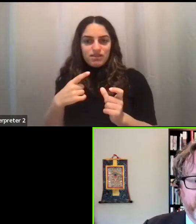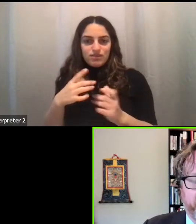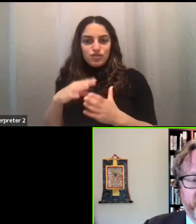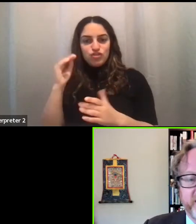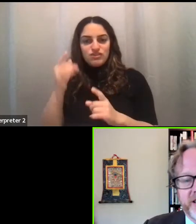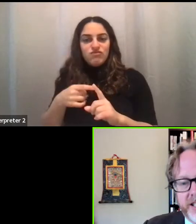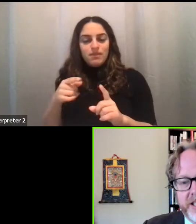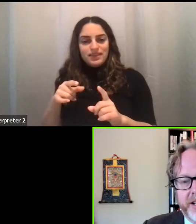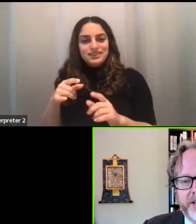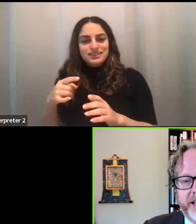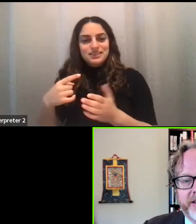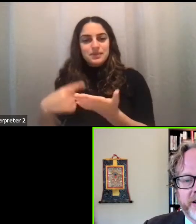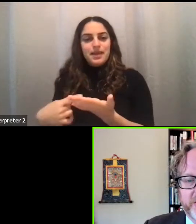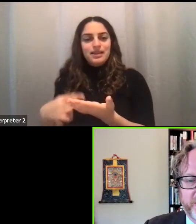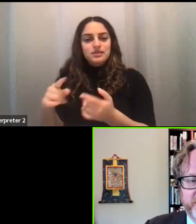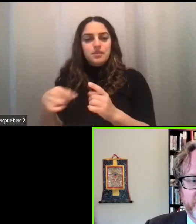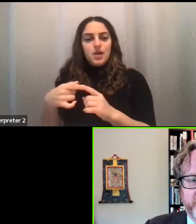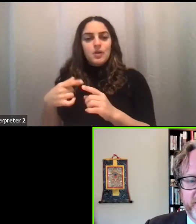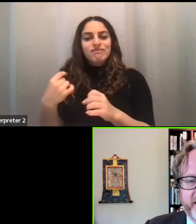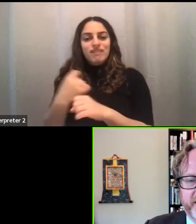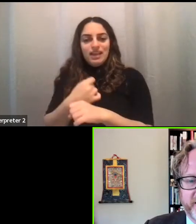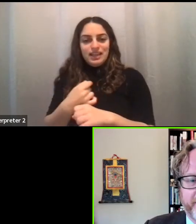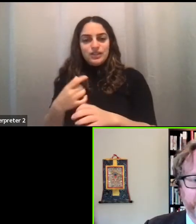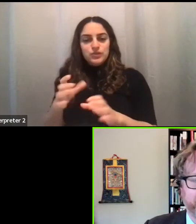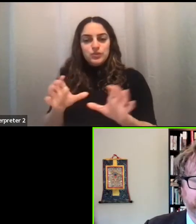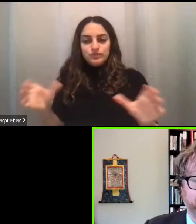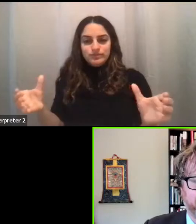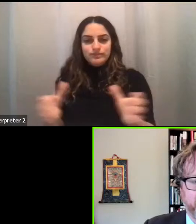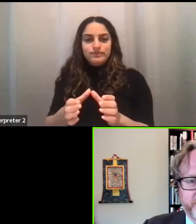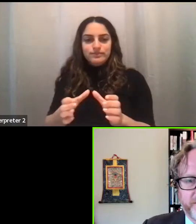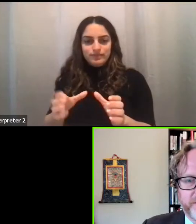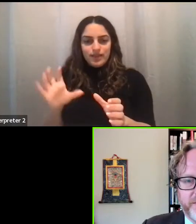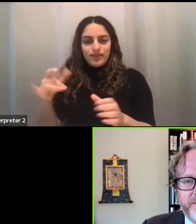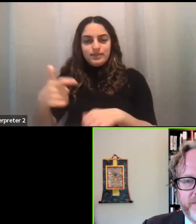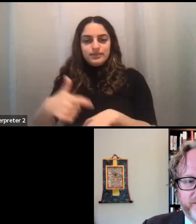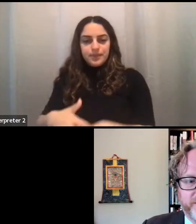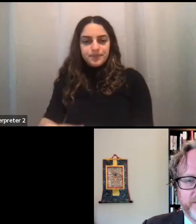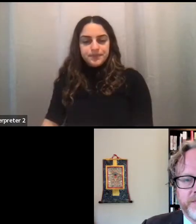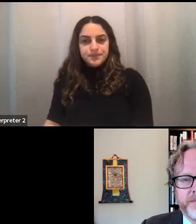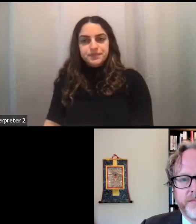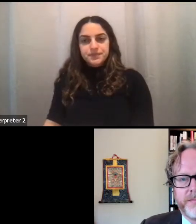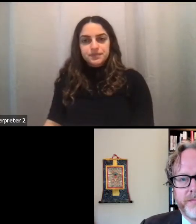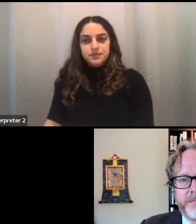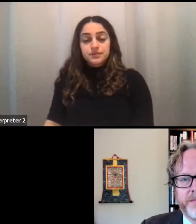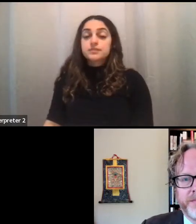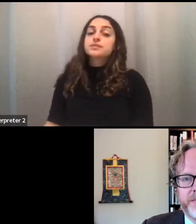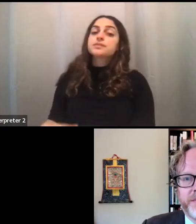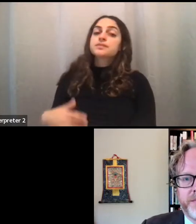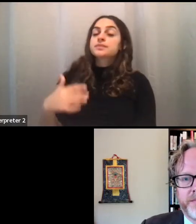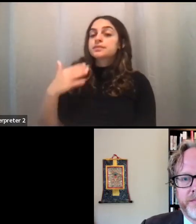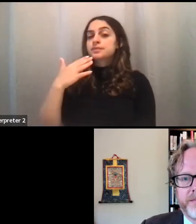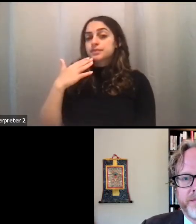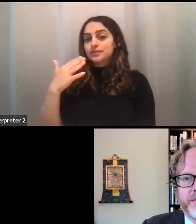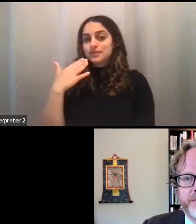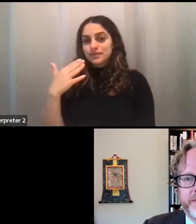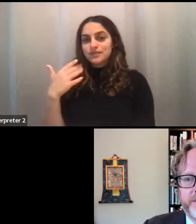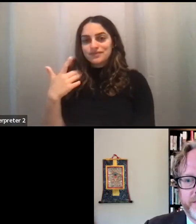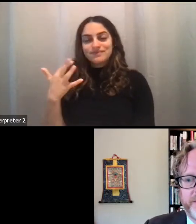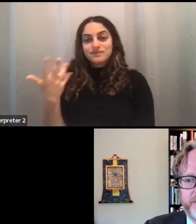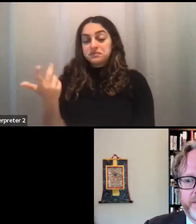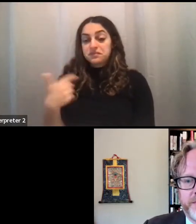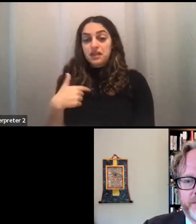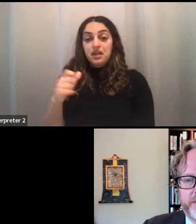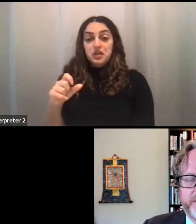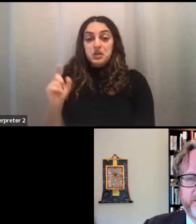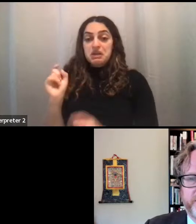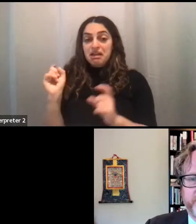uh fights to desegregate the construction trades at that time well i thank you i could um ask all of you